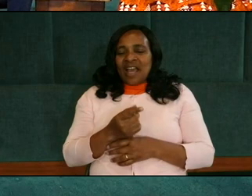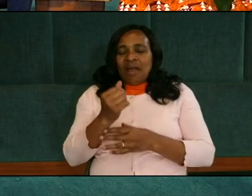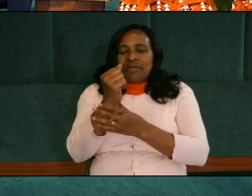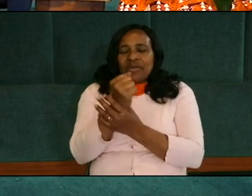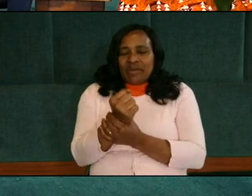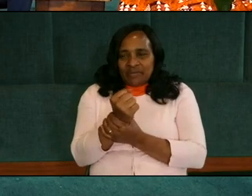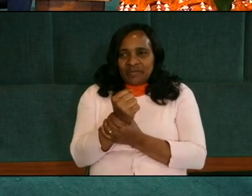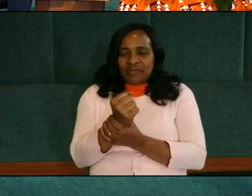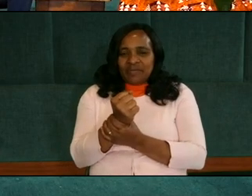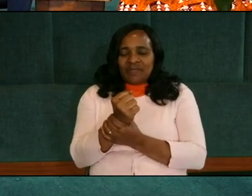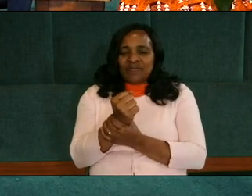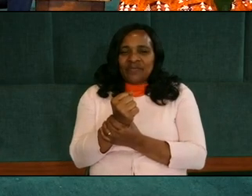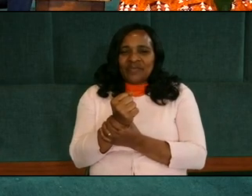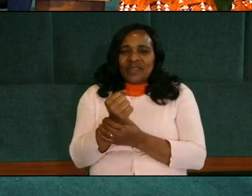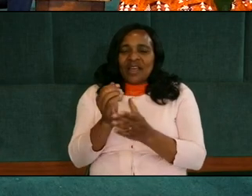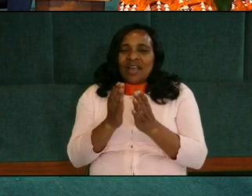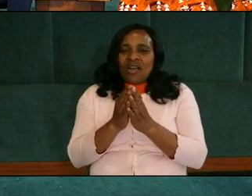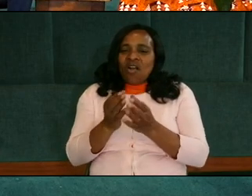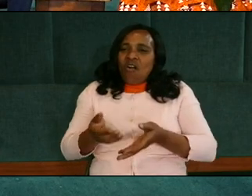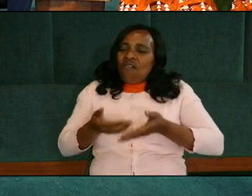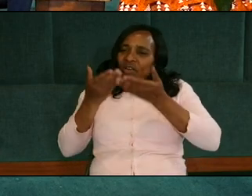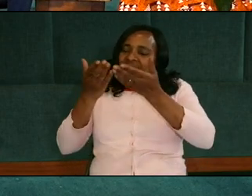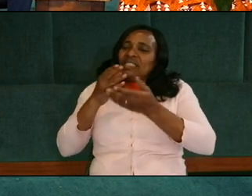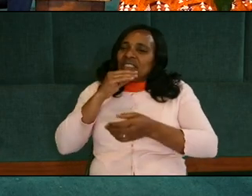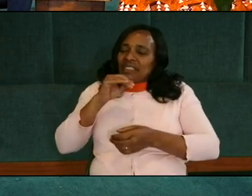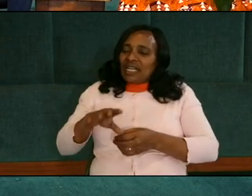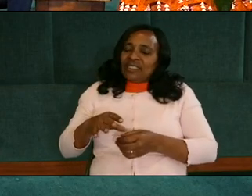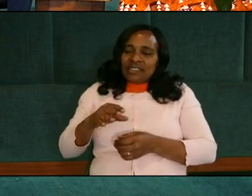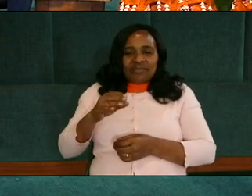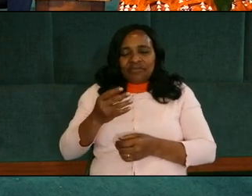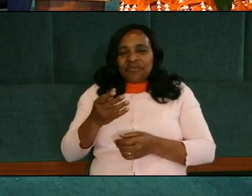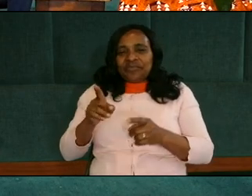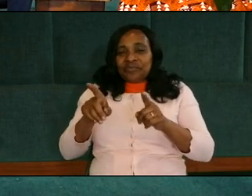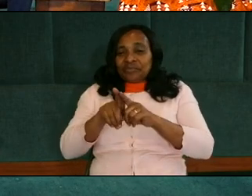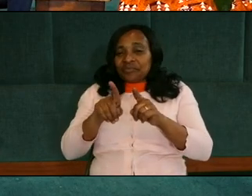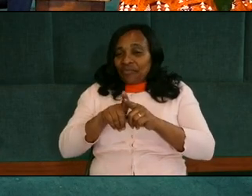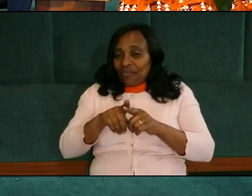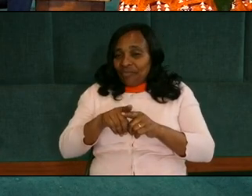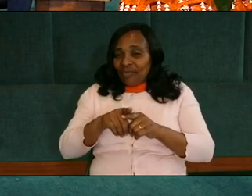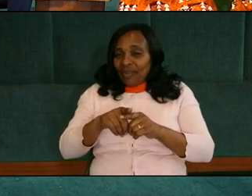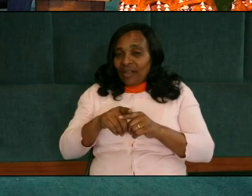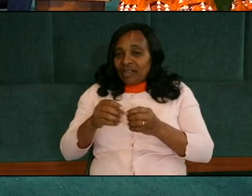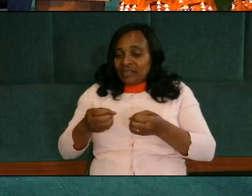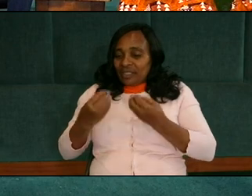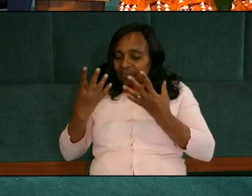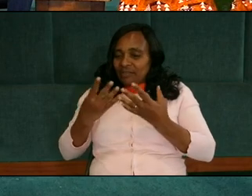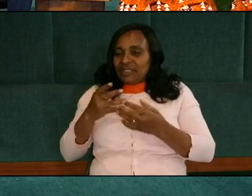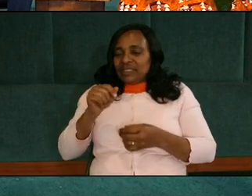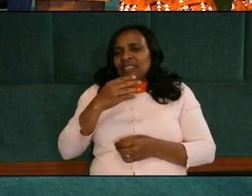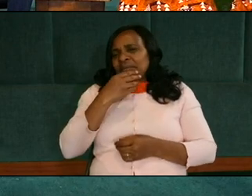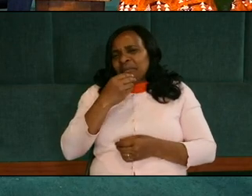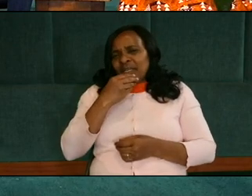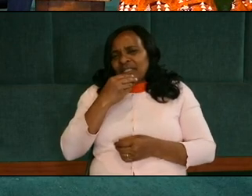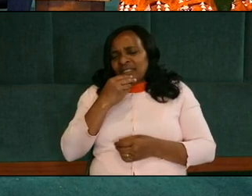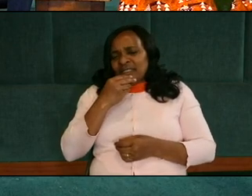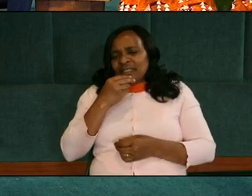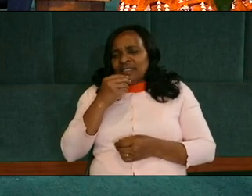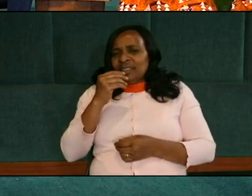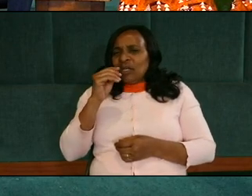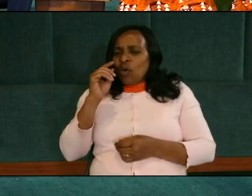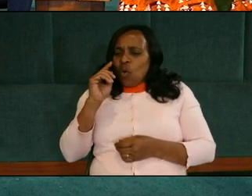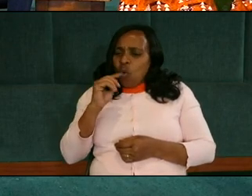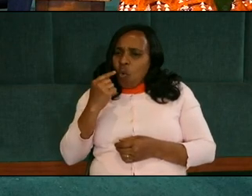Abraham offering his son Isaac as a sacrifice because, number one, Isaac was Abraham's first son,